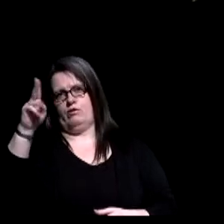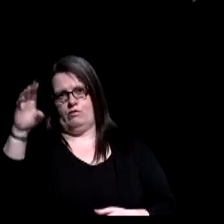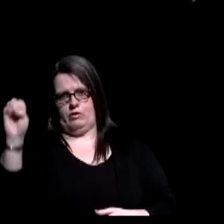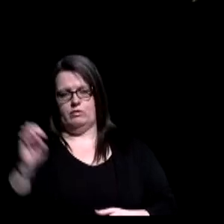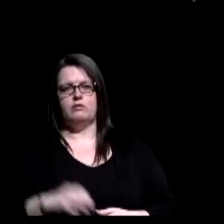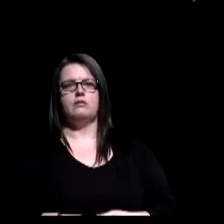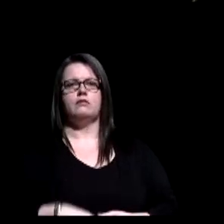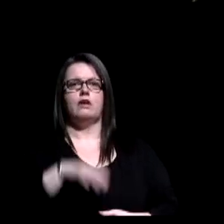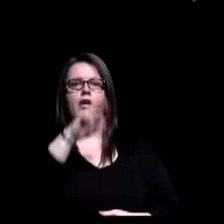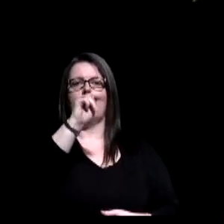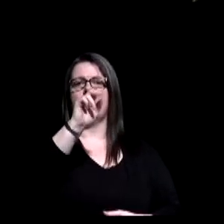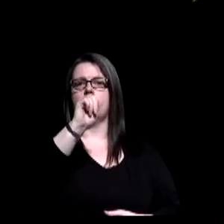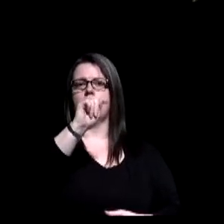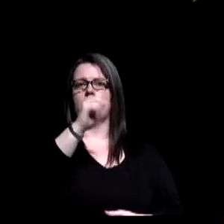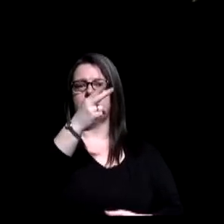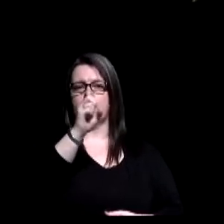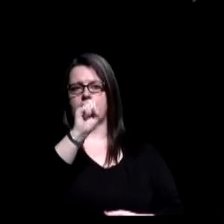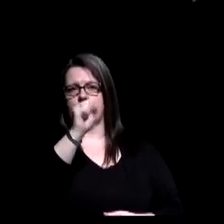Natasha Smith,